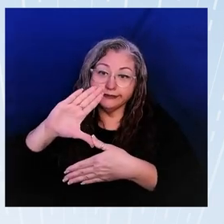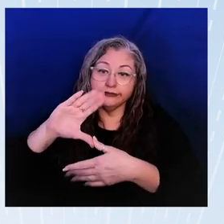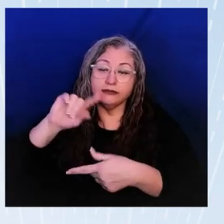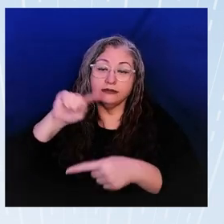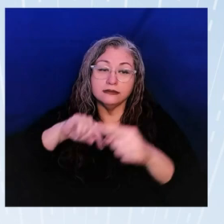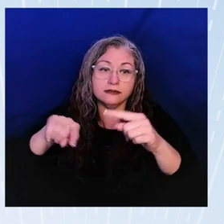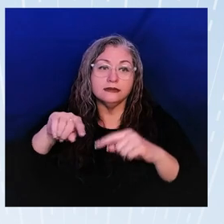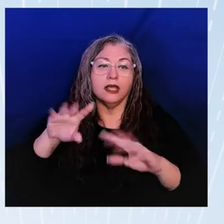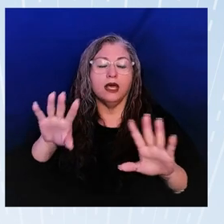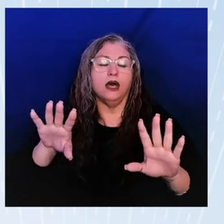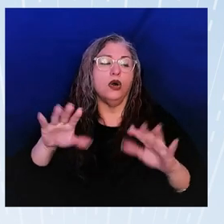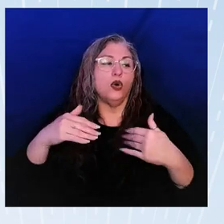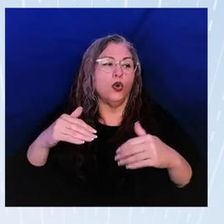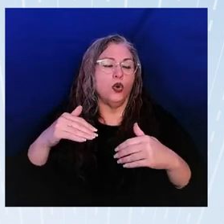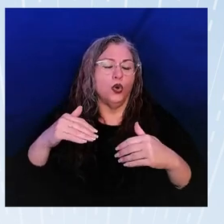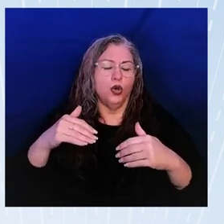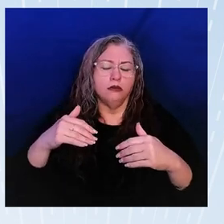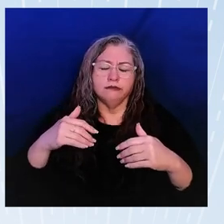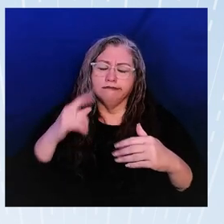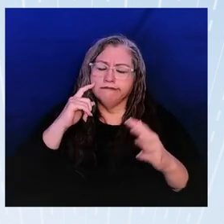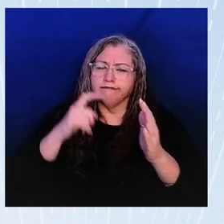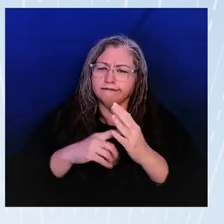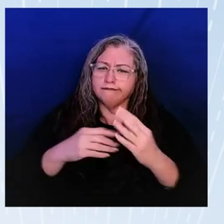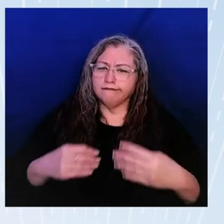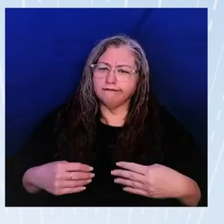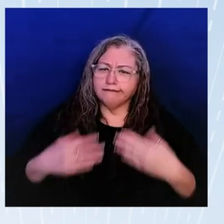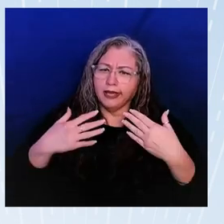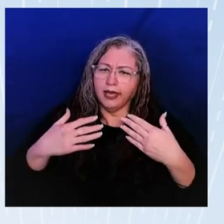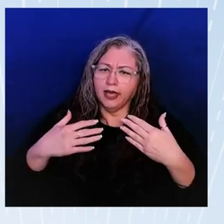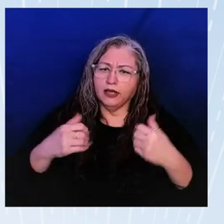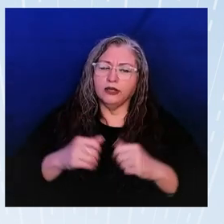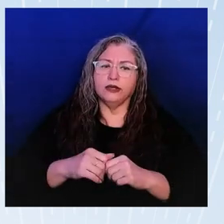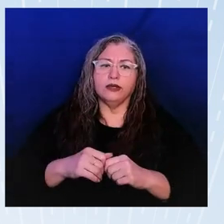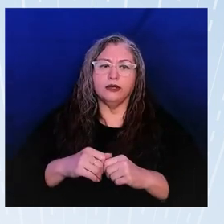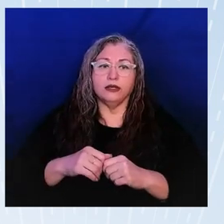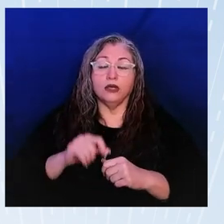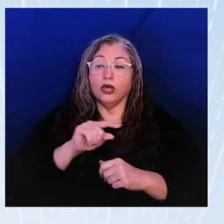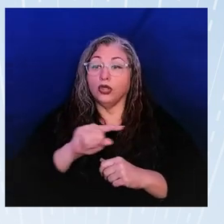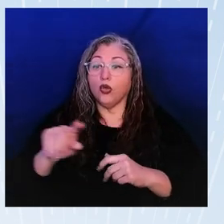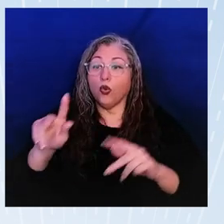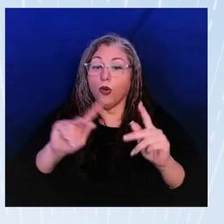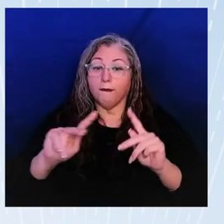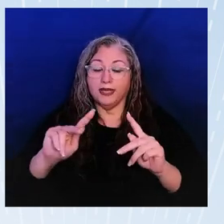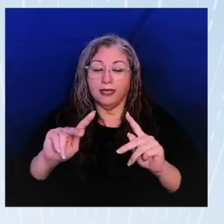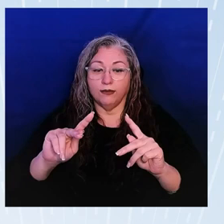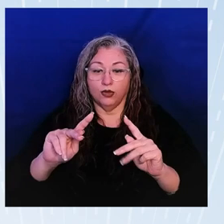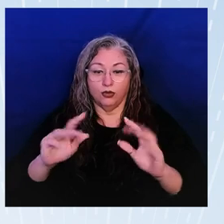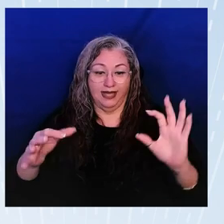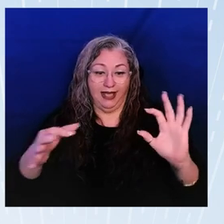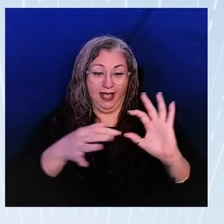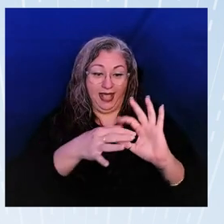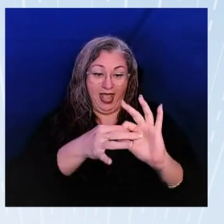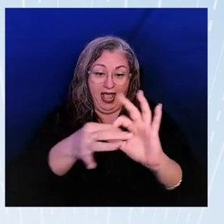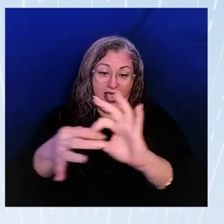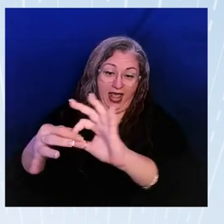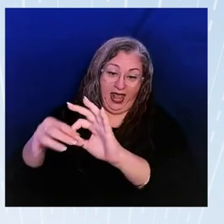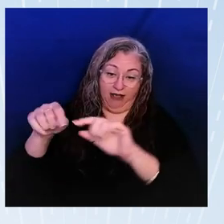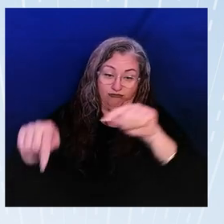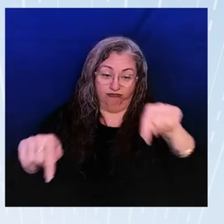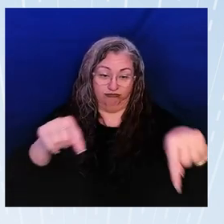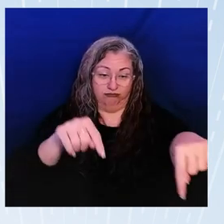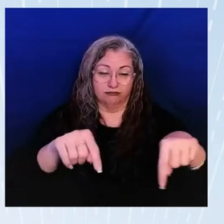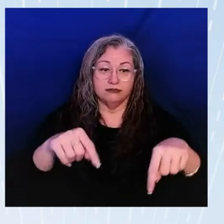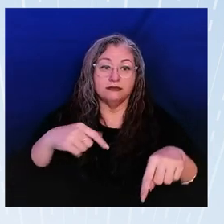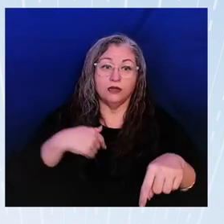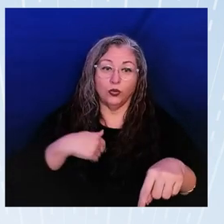it is inspiring to me the people-to-people connectivity that we